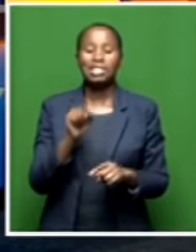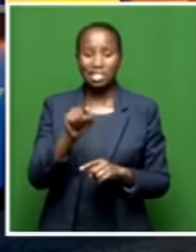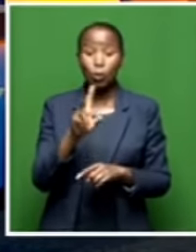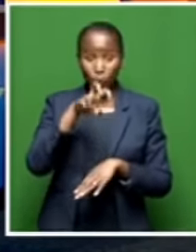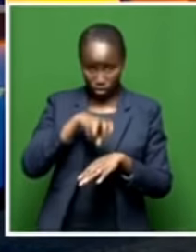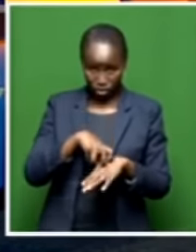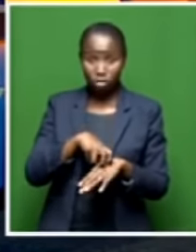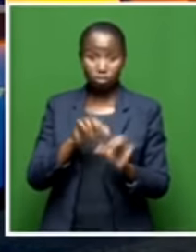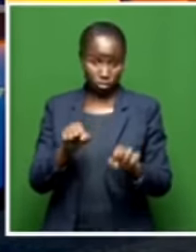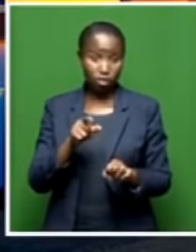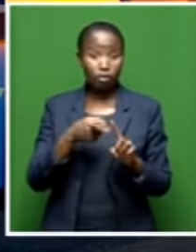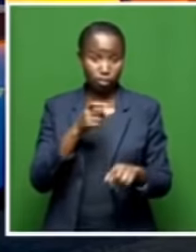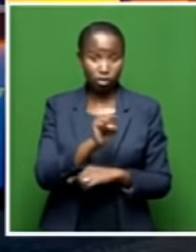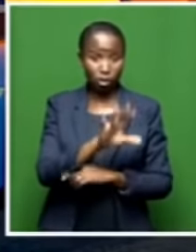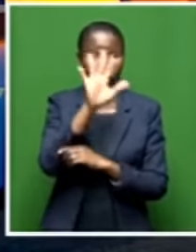new reality.